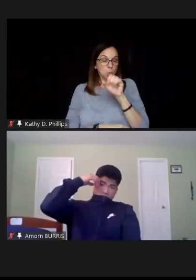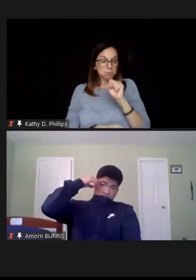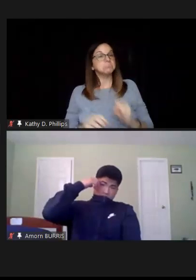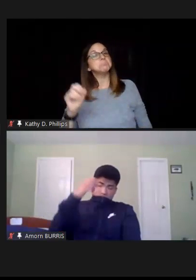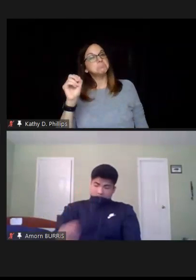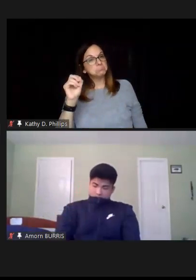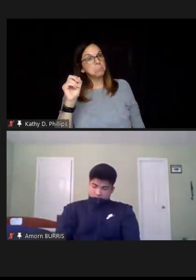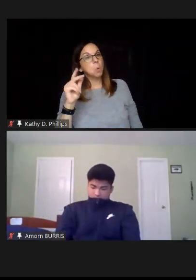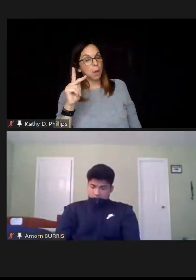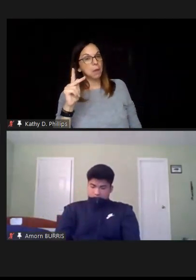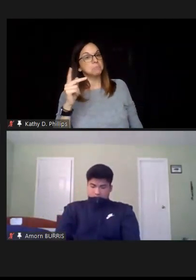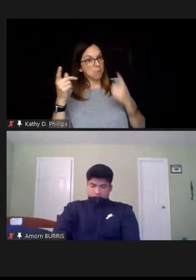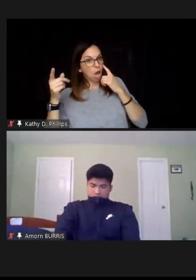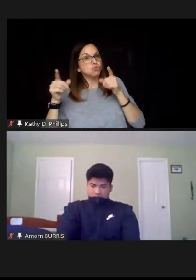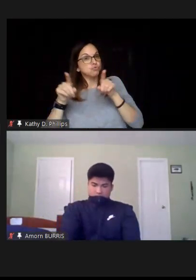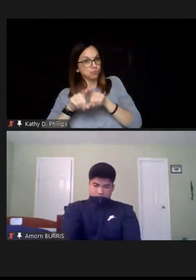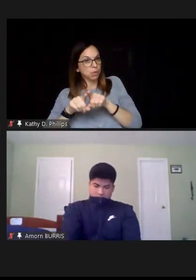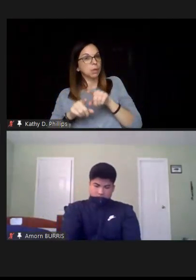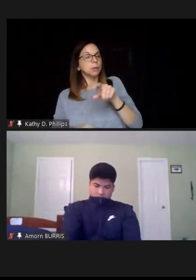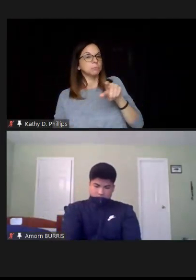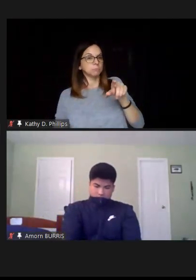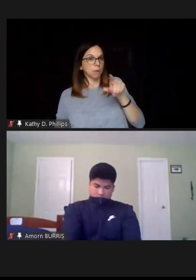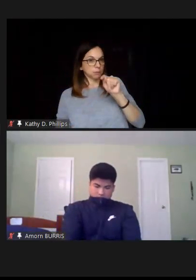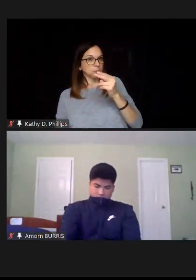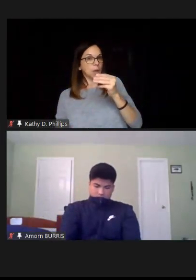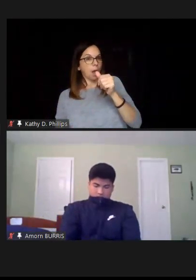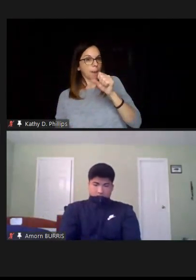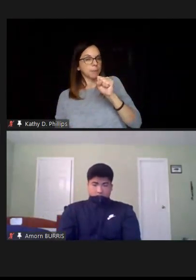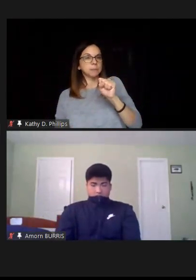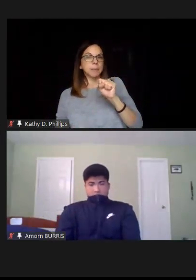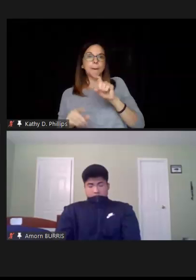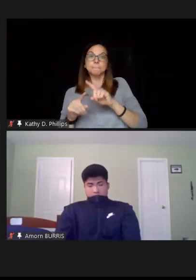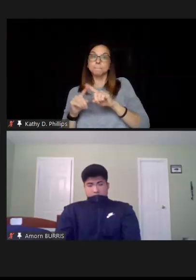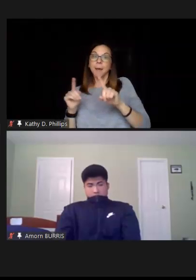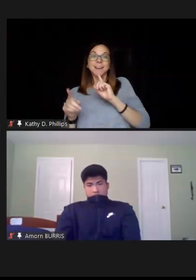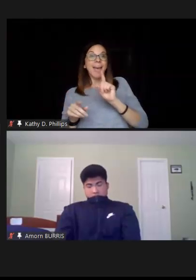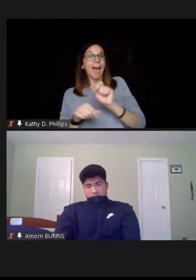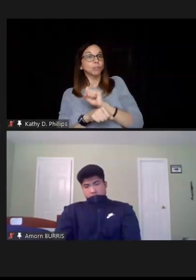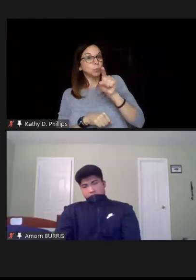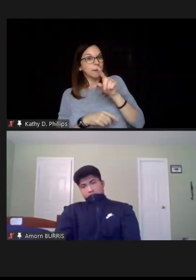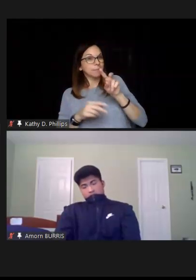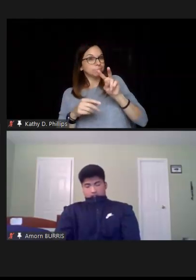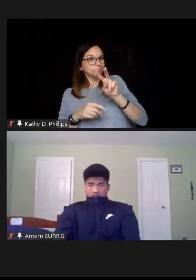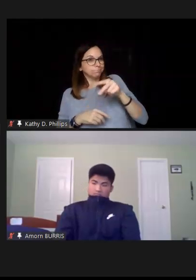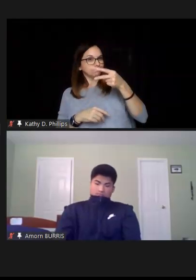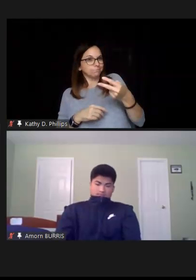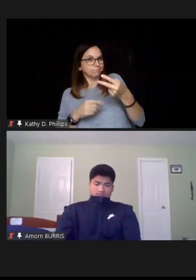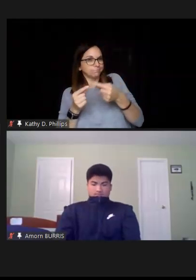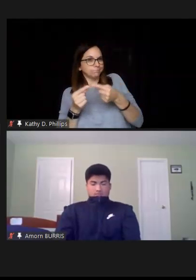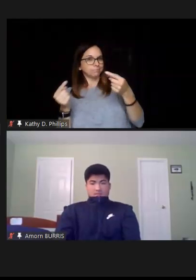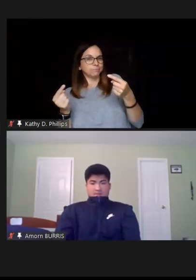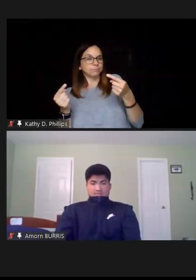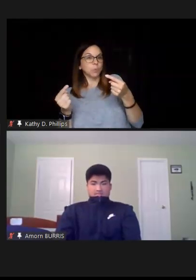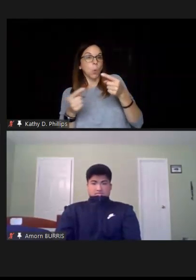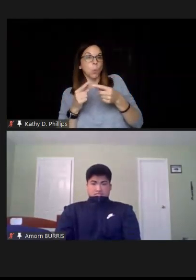Okay. I agree with you, Thomas, but I think you've got it actually reversed. Okay. So when you